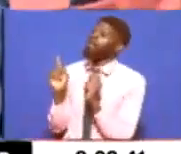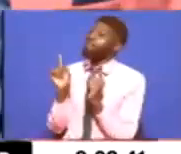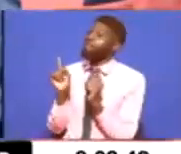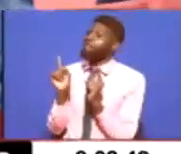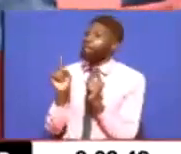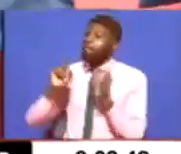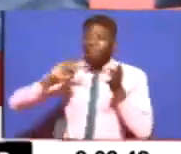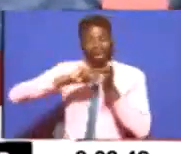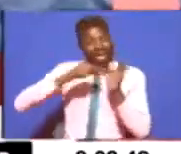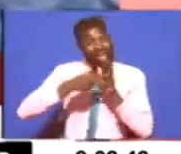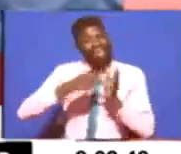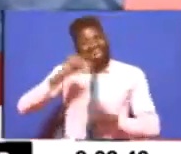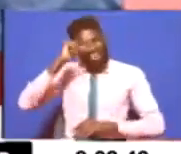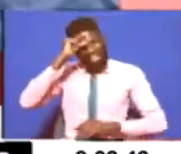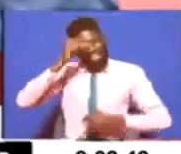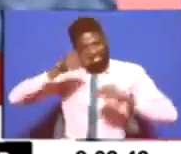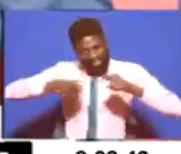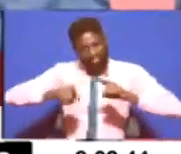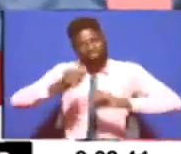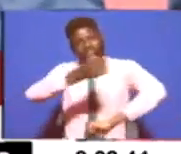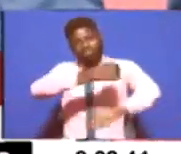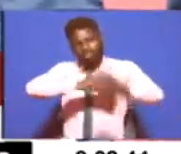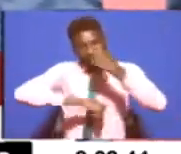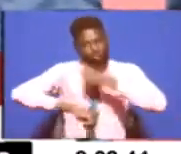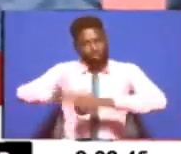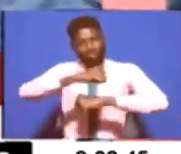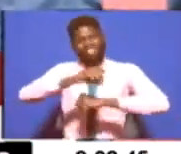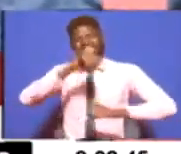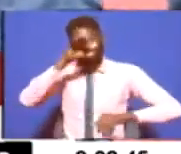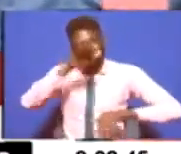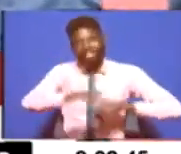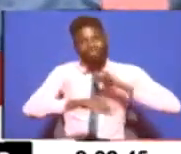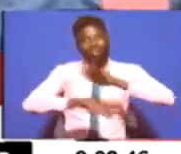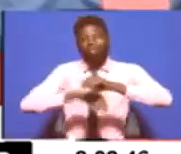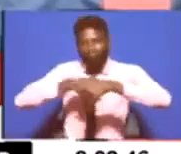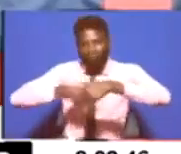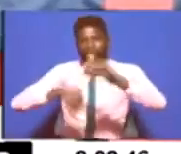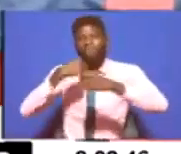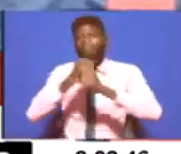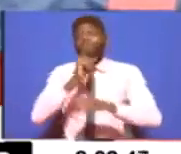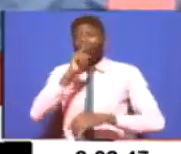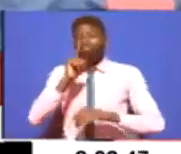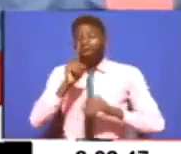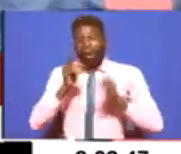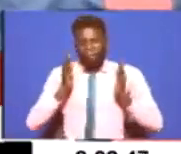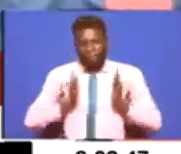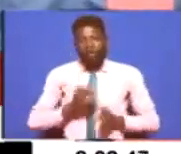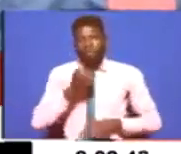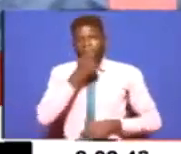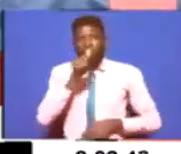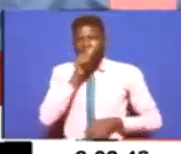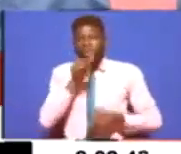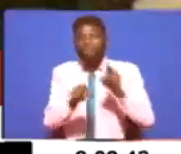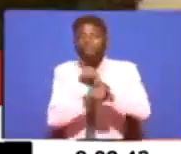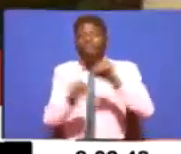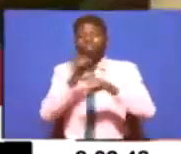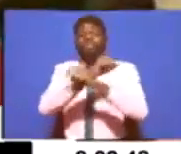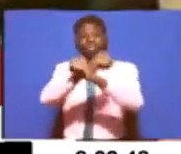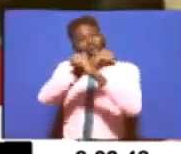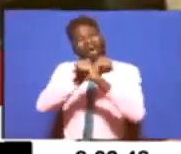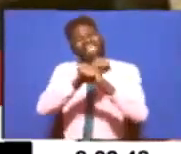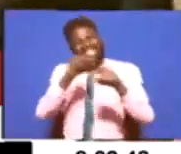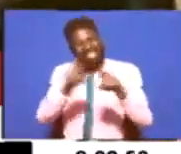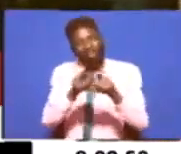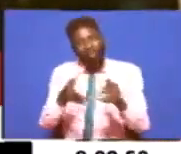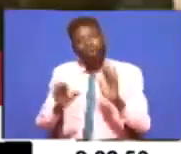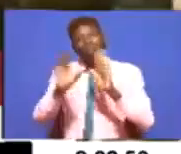to take the necessary steps to ensure that private property is protected as it is written in our constitution.